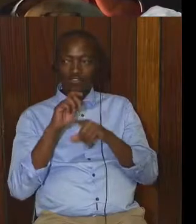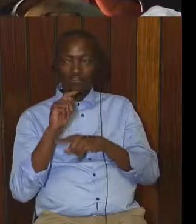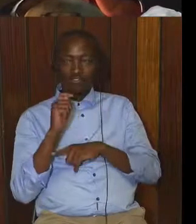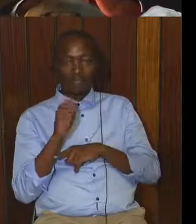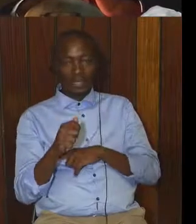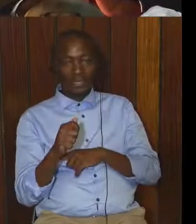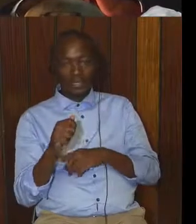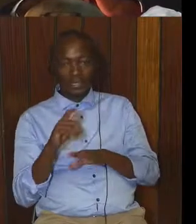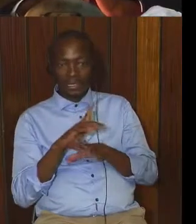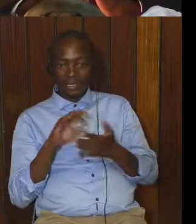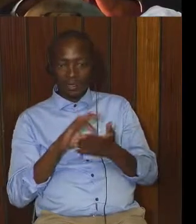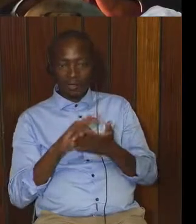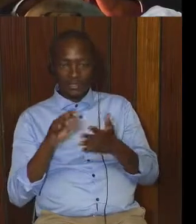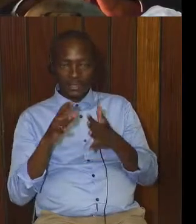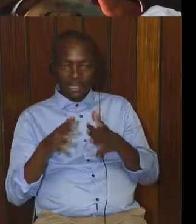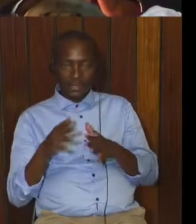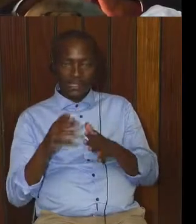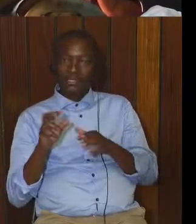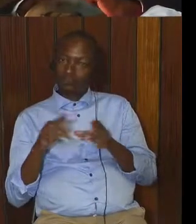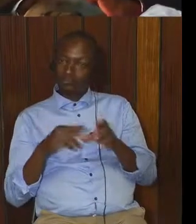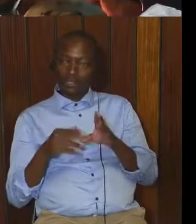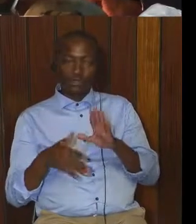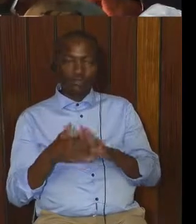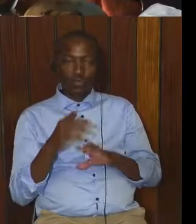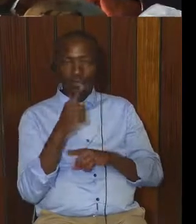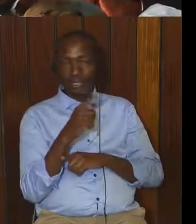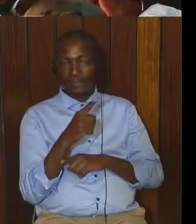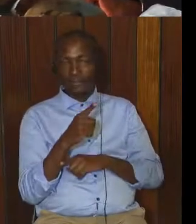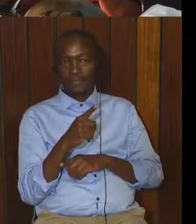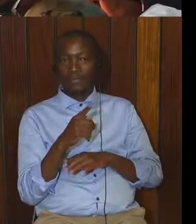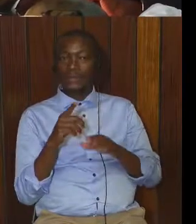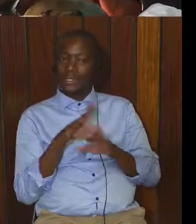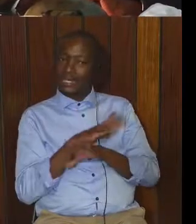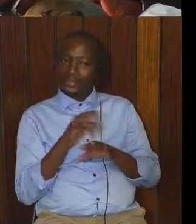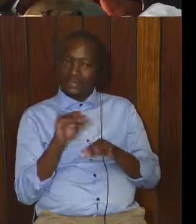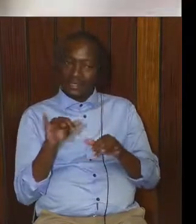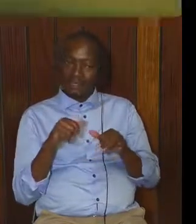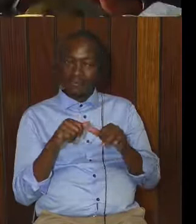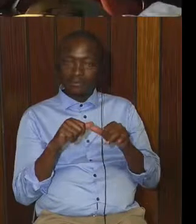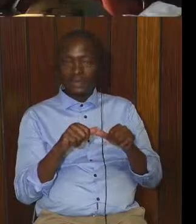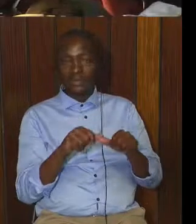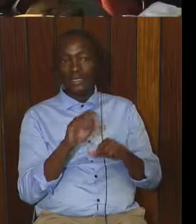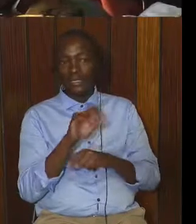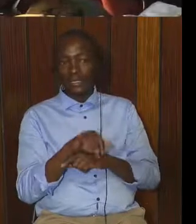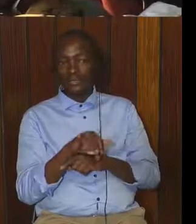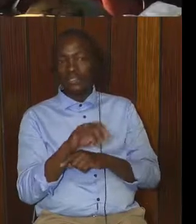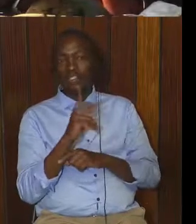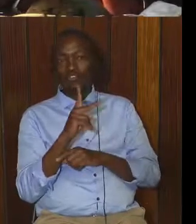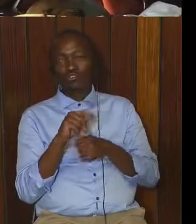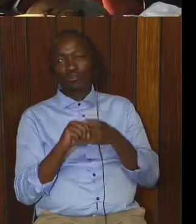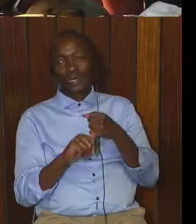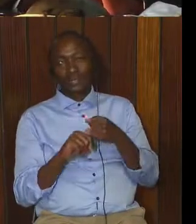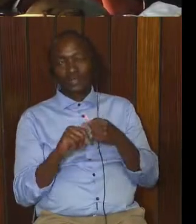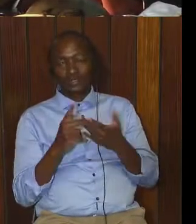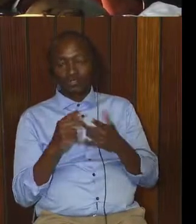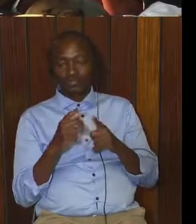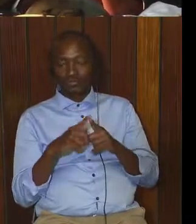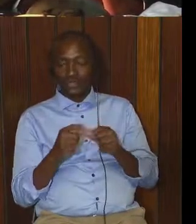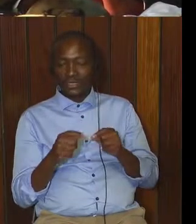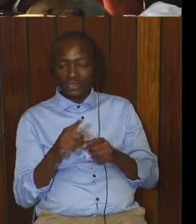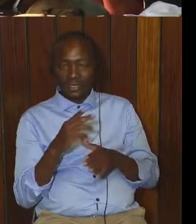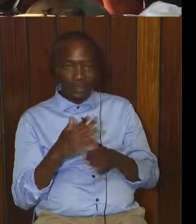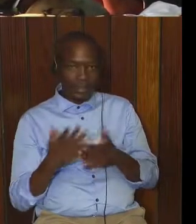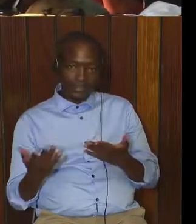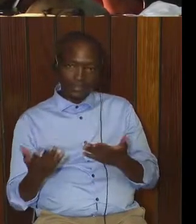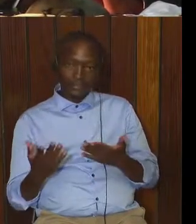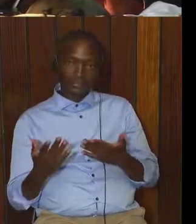contractor gets to site. So he's ready to go there, and he has still maintained that he's only 2 months to complete the work. So we